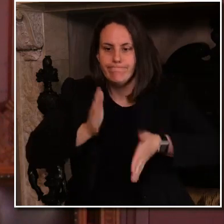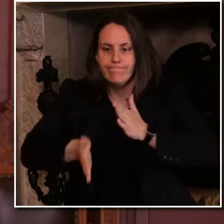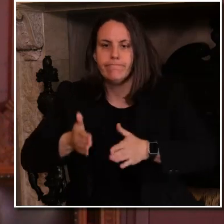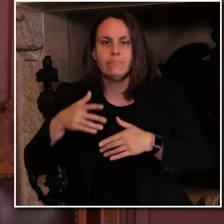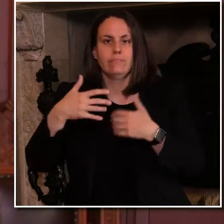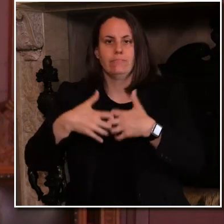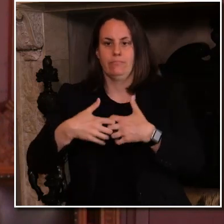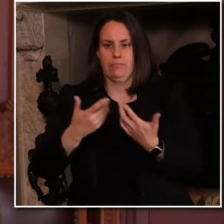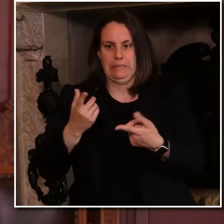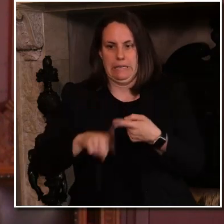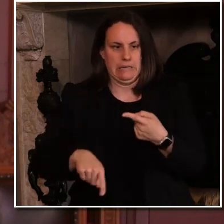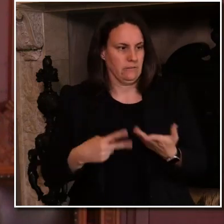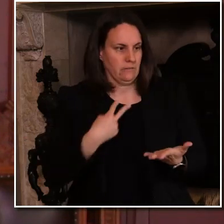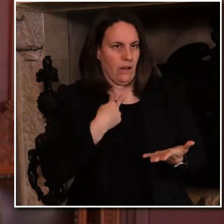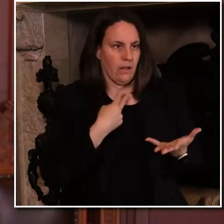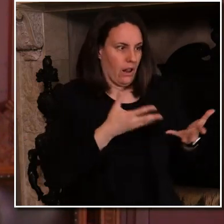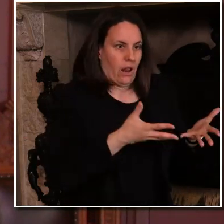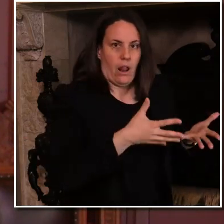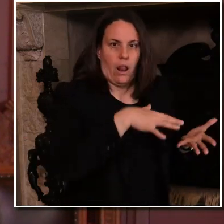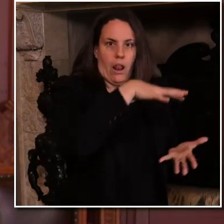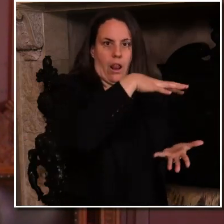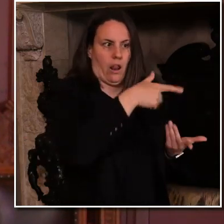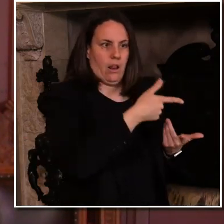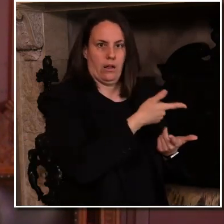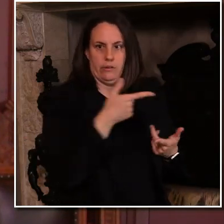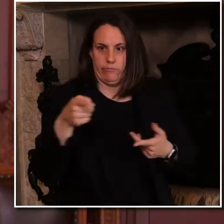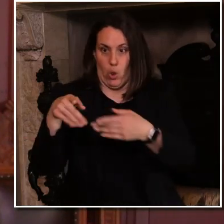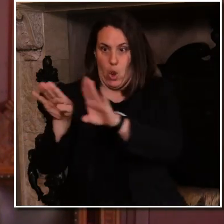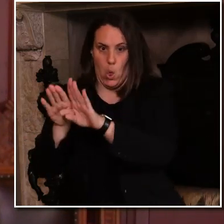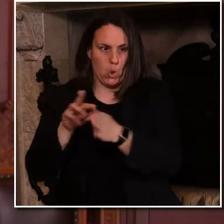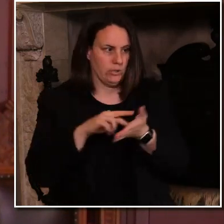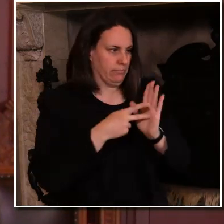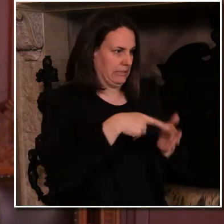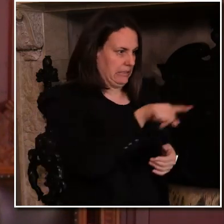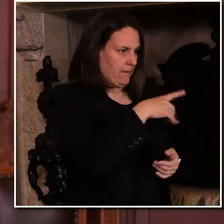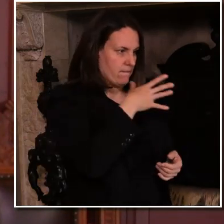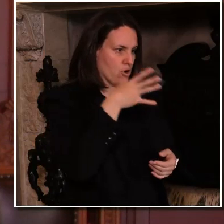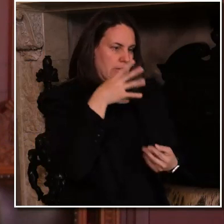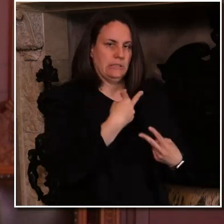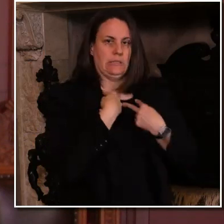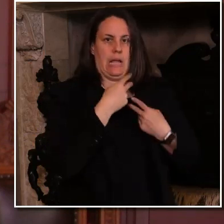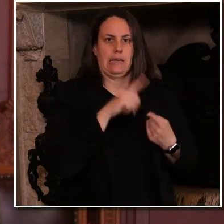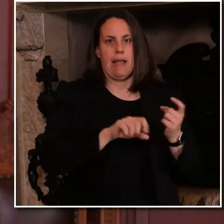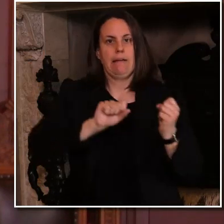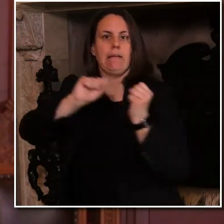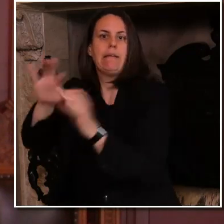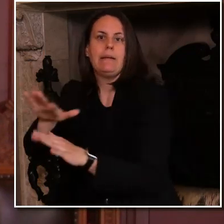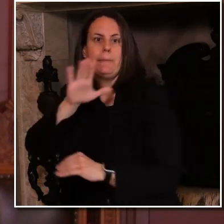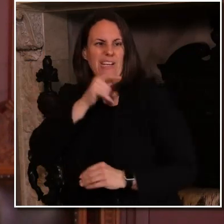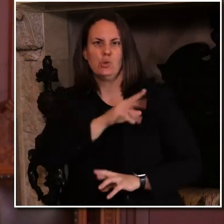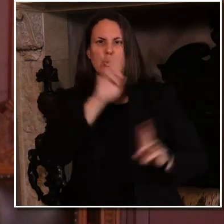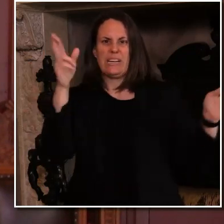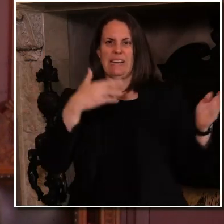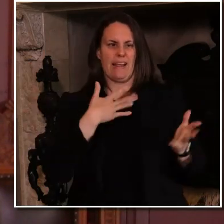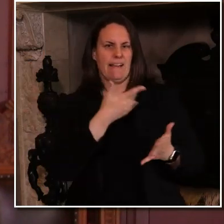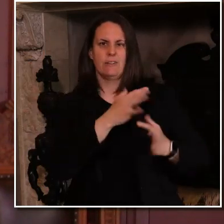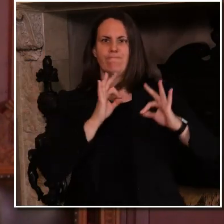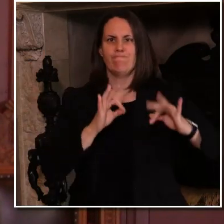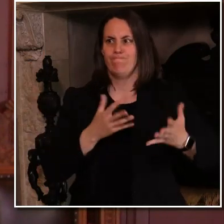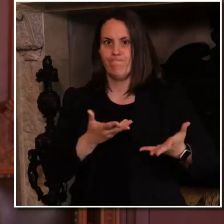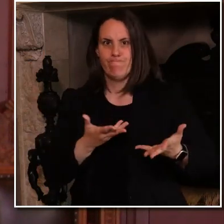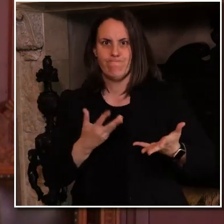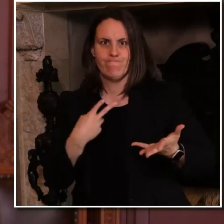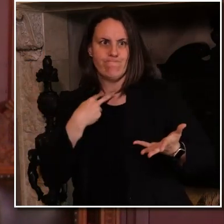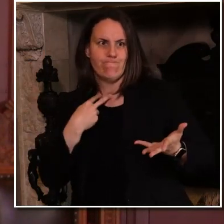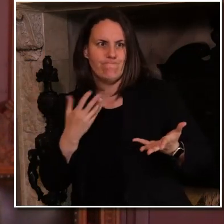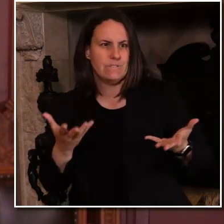to move them forward in a positive way. Our Department of Agriculture is trying to find other producers, or other